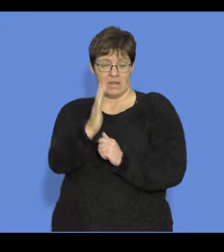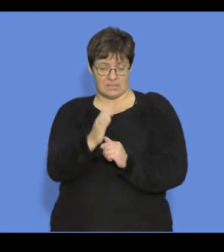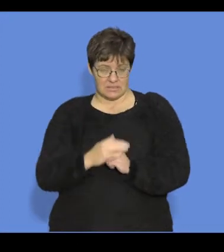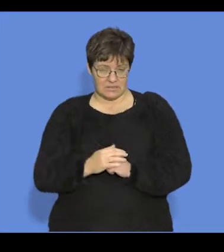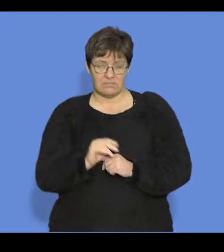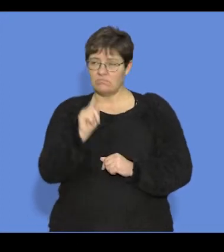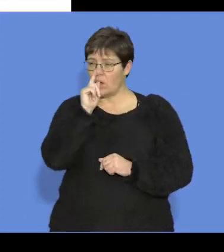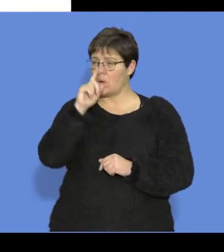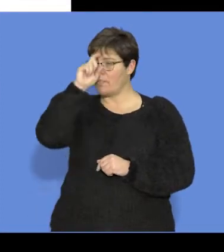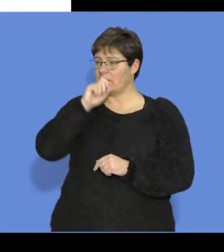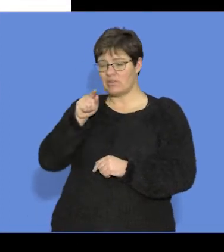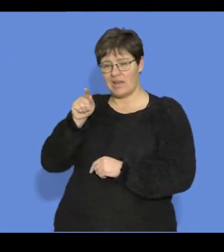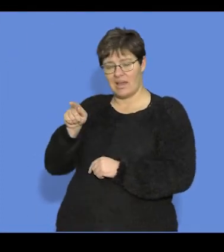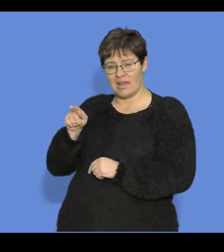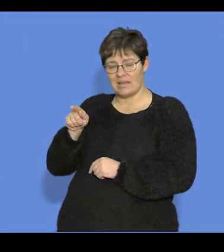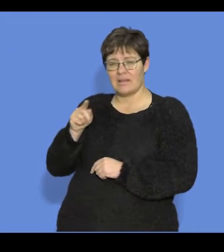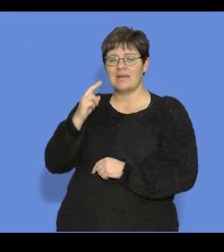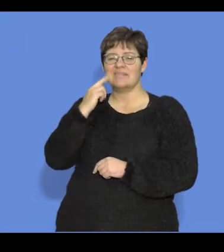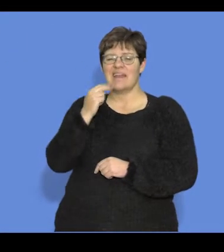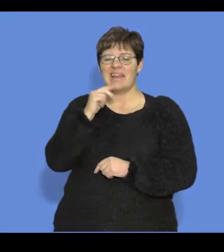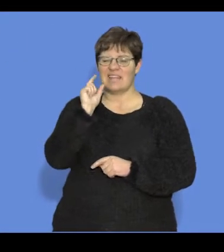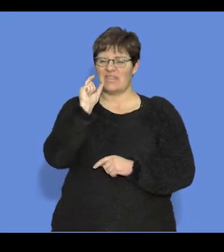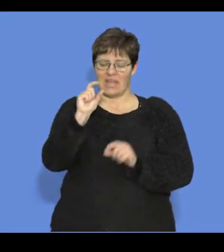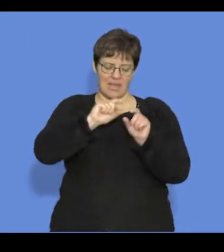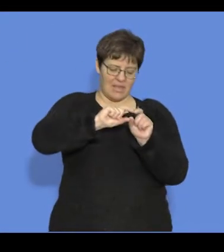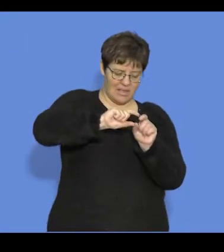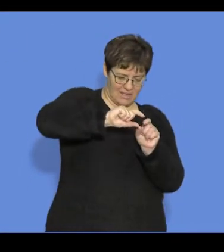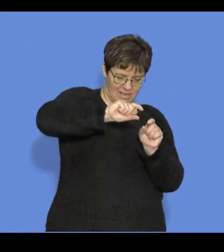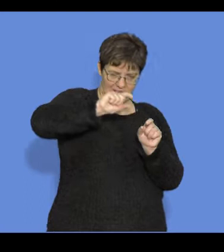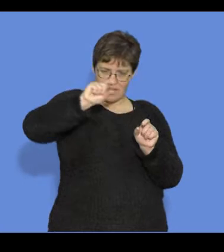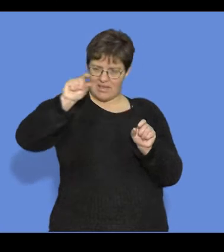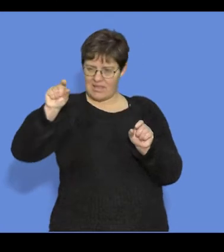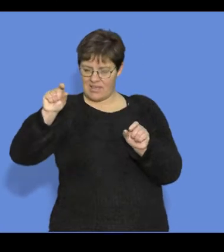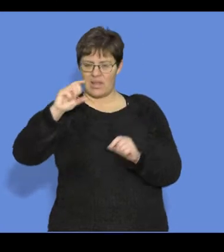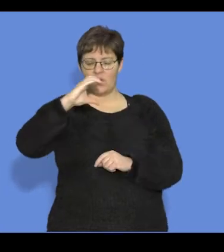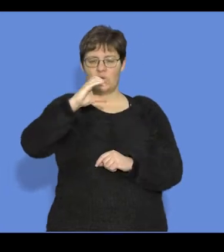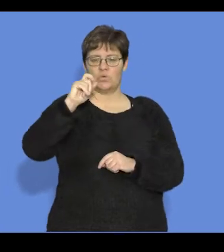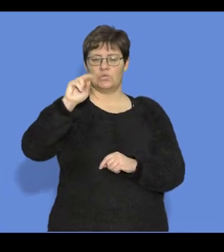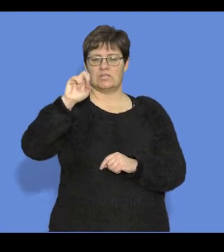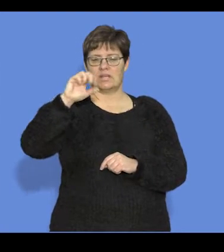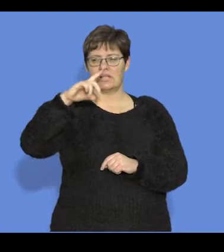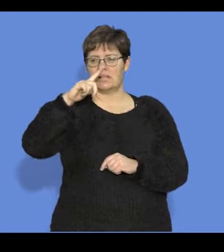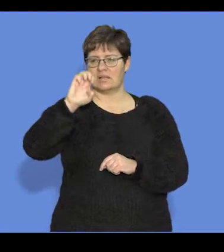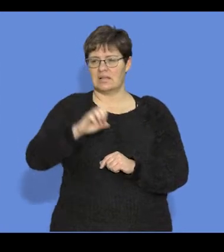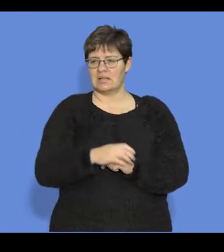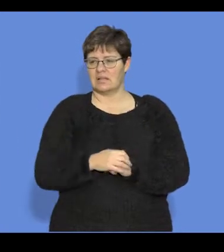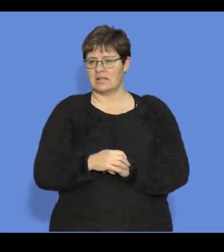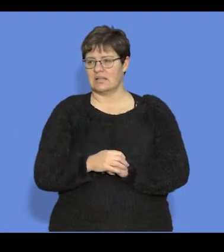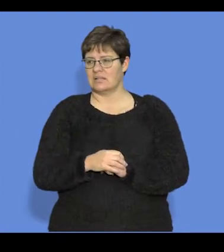picture, that's our nice thick cuticle. Sorry about that.